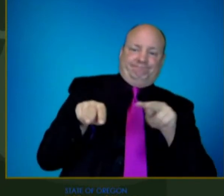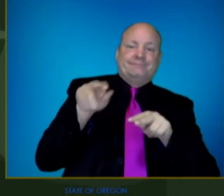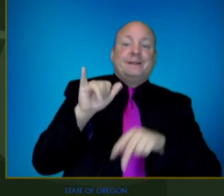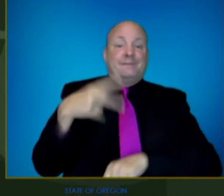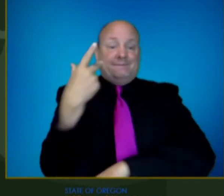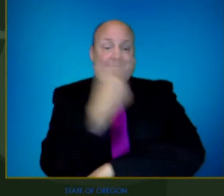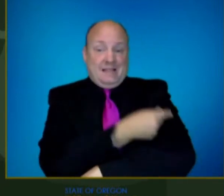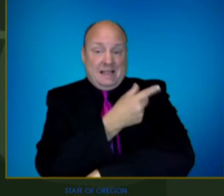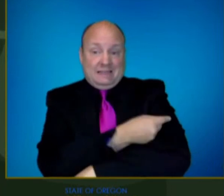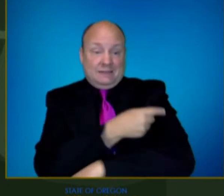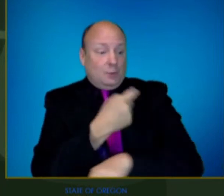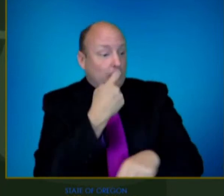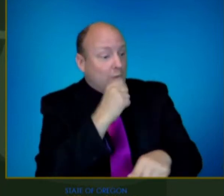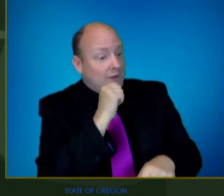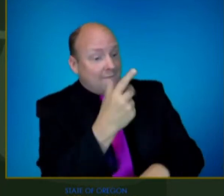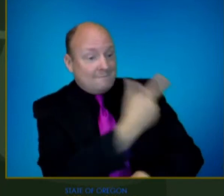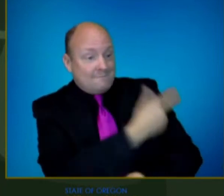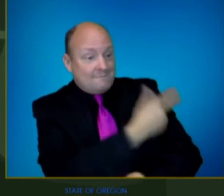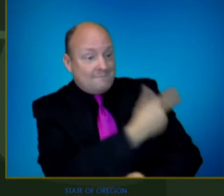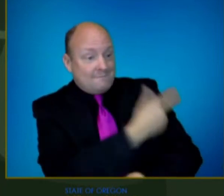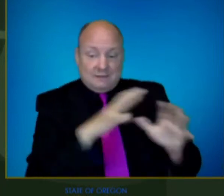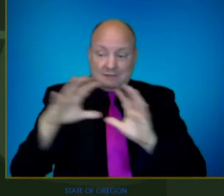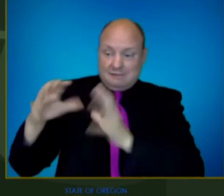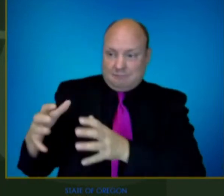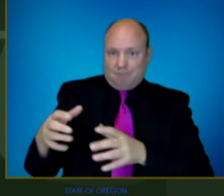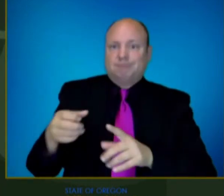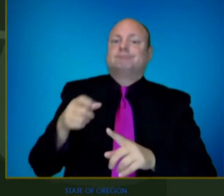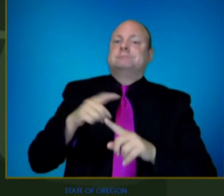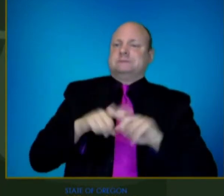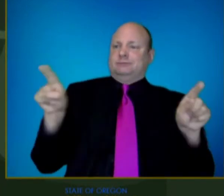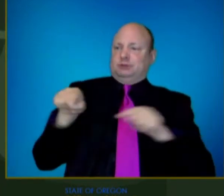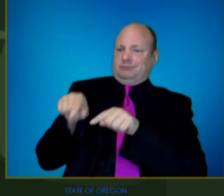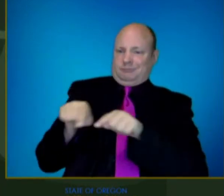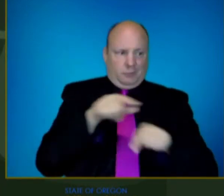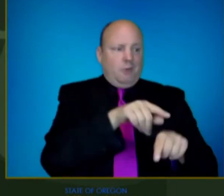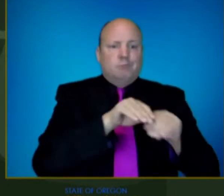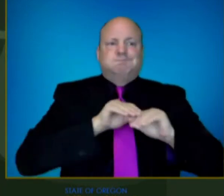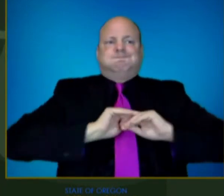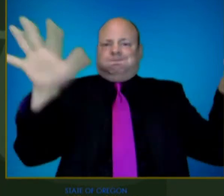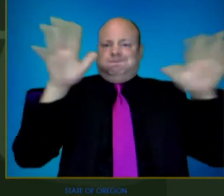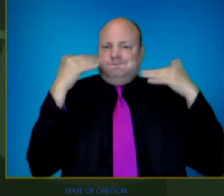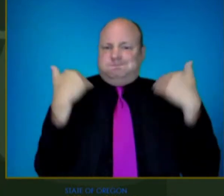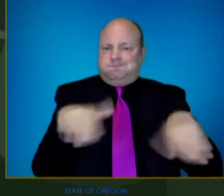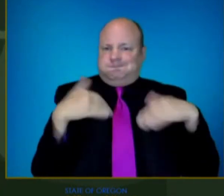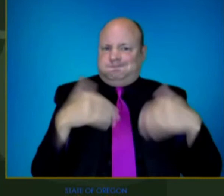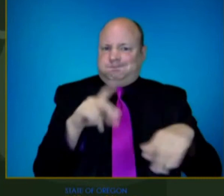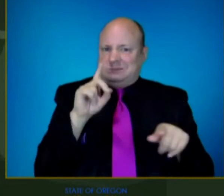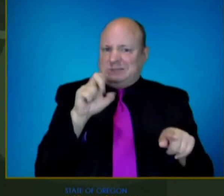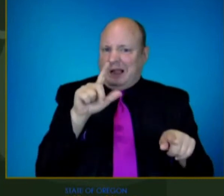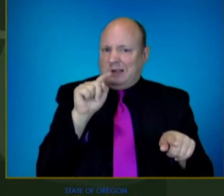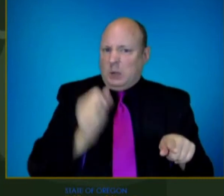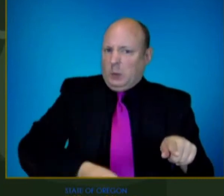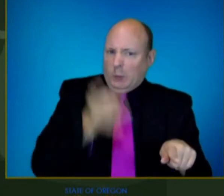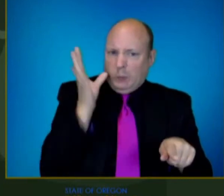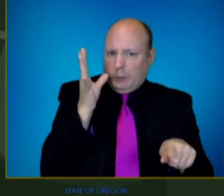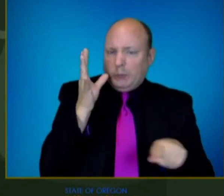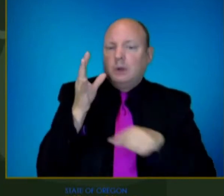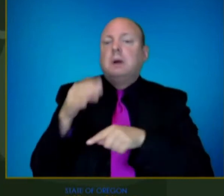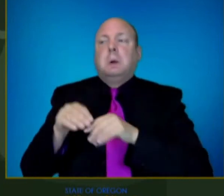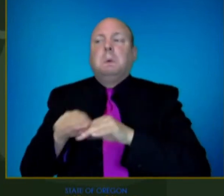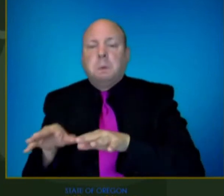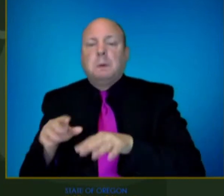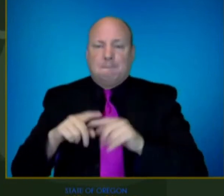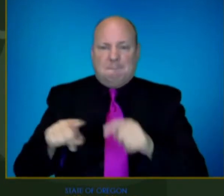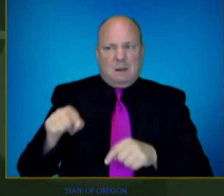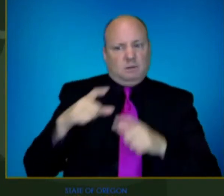individuals are able to spread the Delta variant. Masks are simple and they are effective. Wearing a